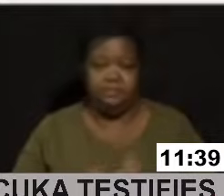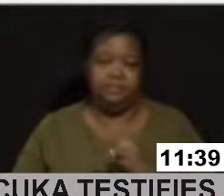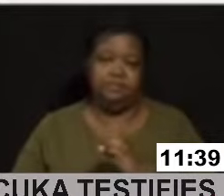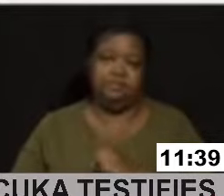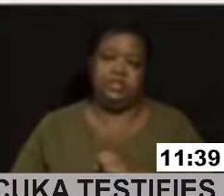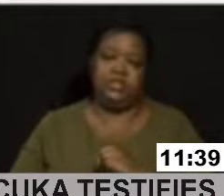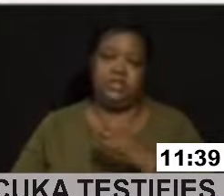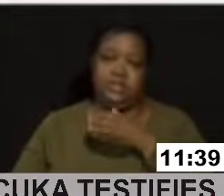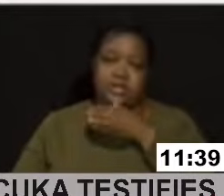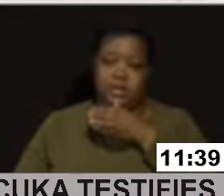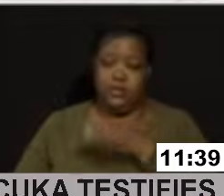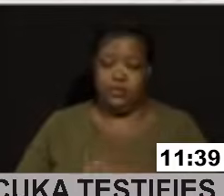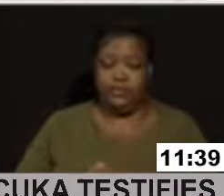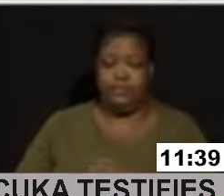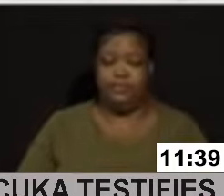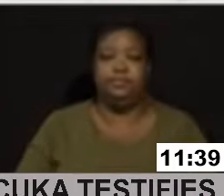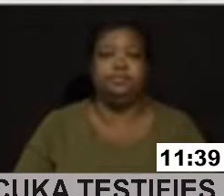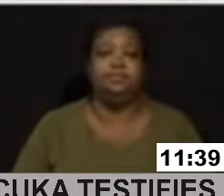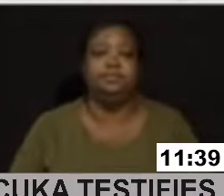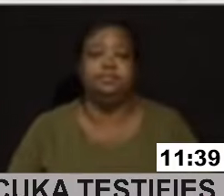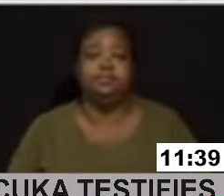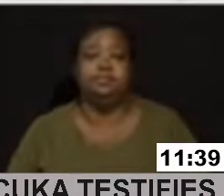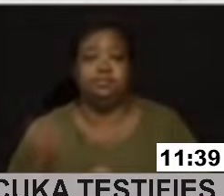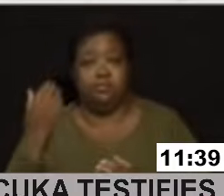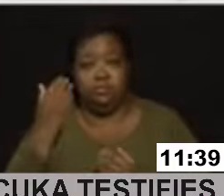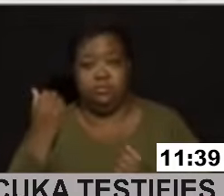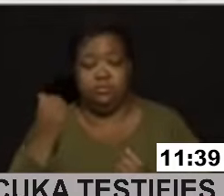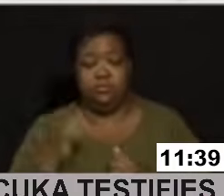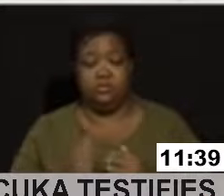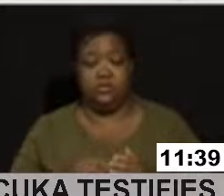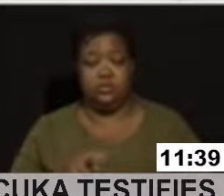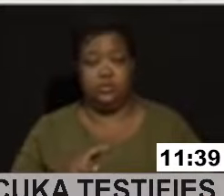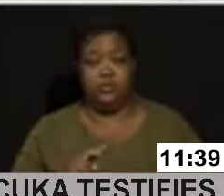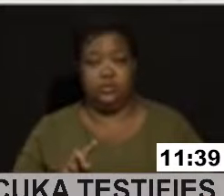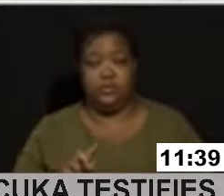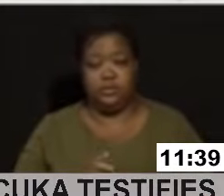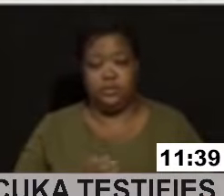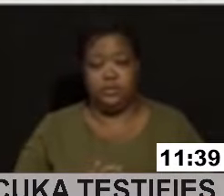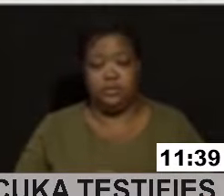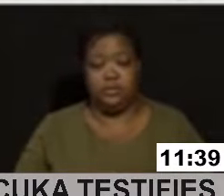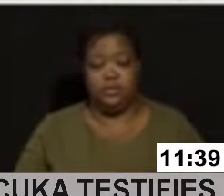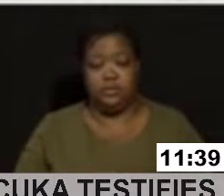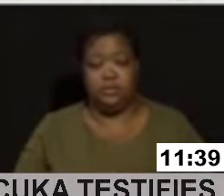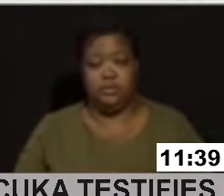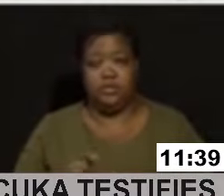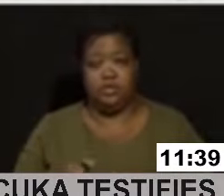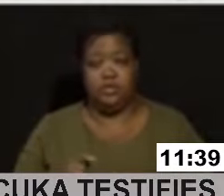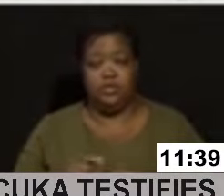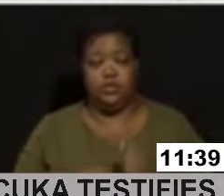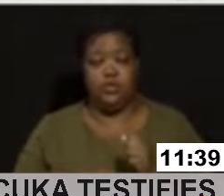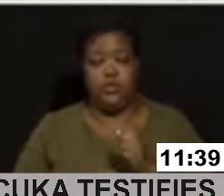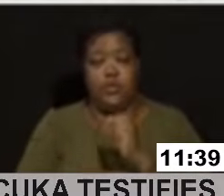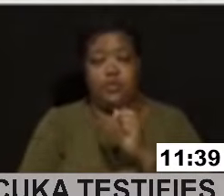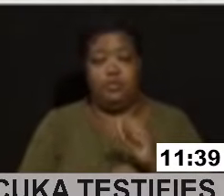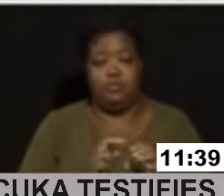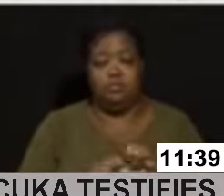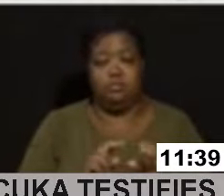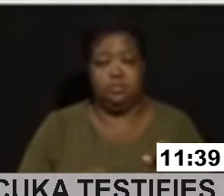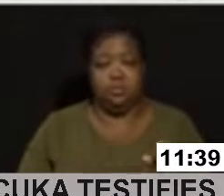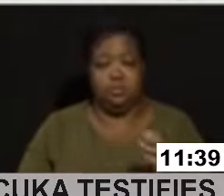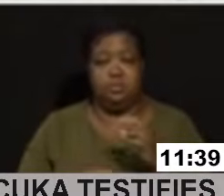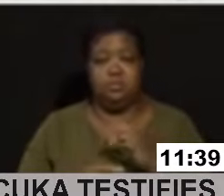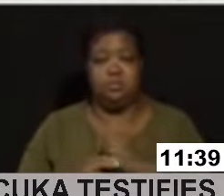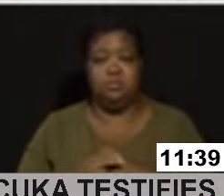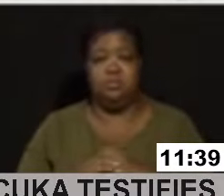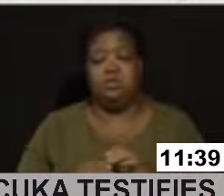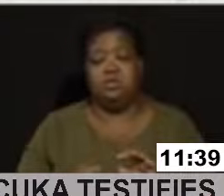Yes, I confirm that. And I don't know if it's from those 21 cases, but by the time you left office, I understand at